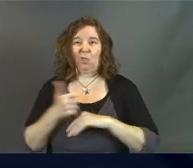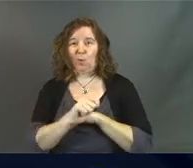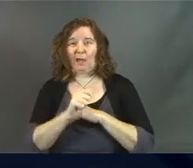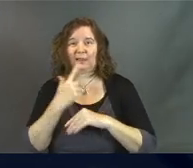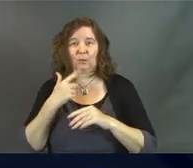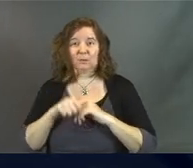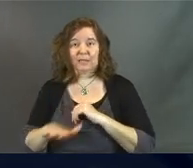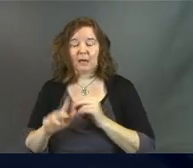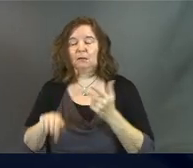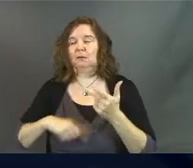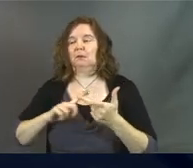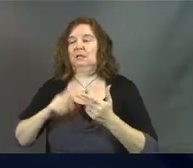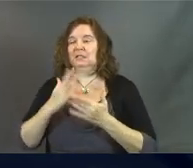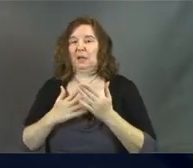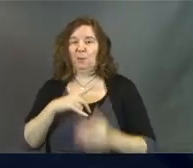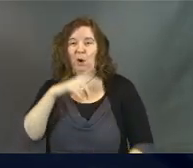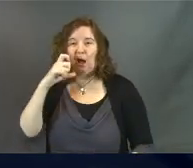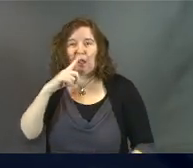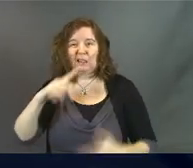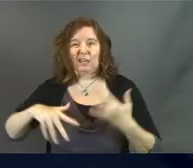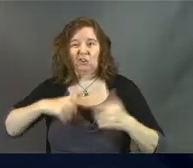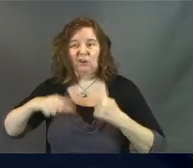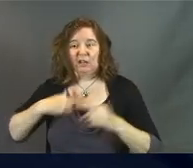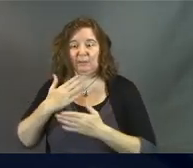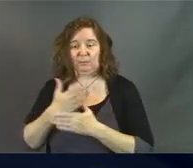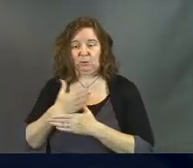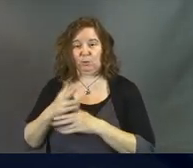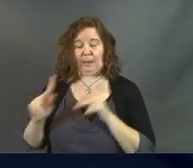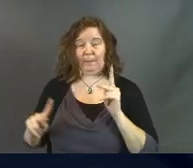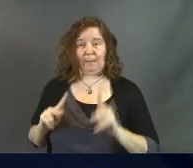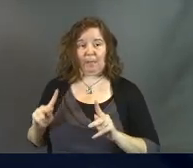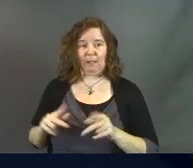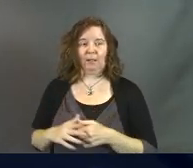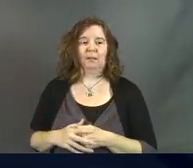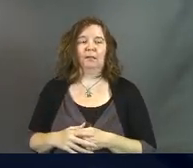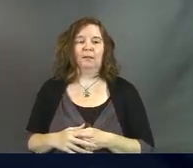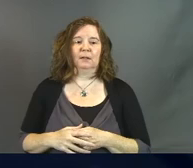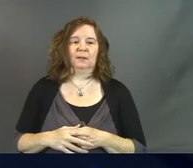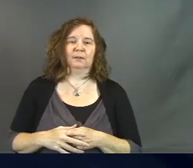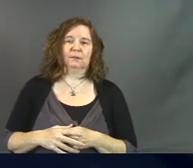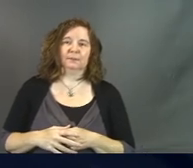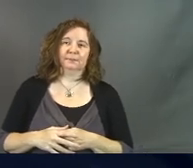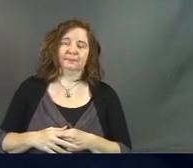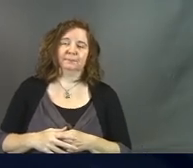that were sent. Some of them were ugly interactions between people.